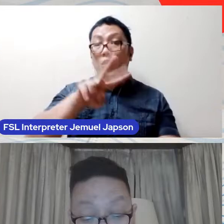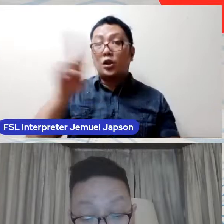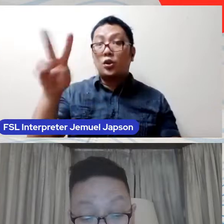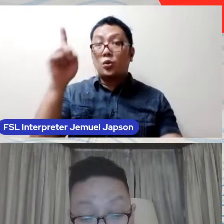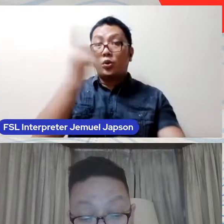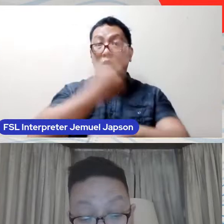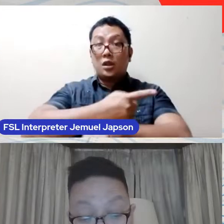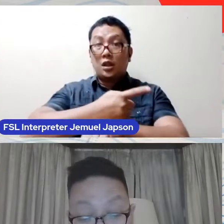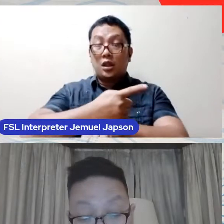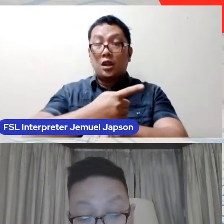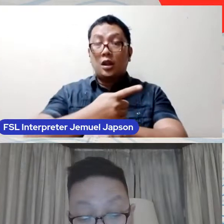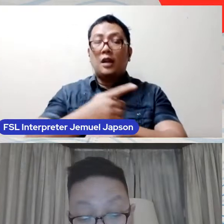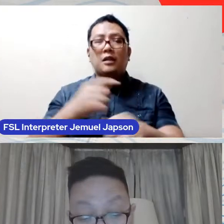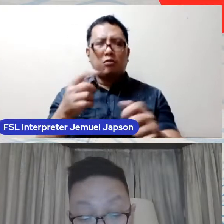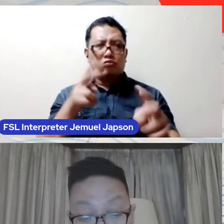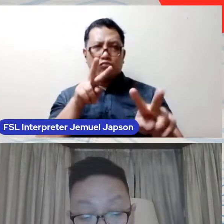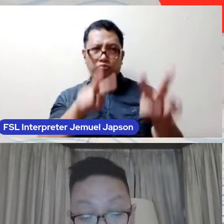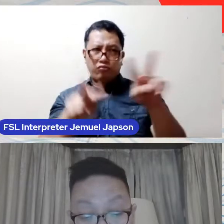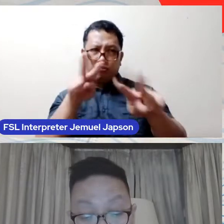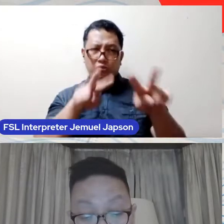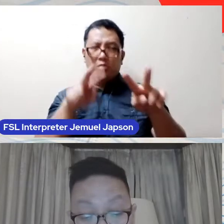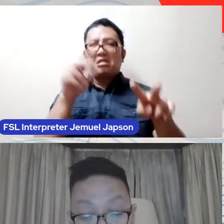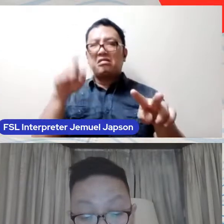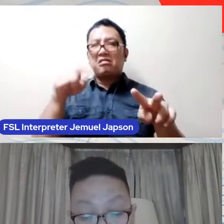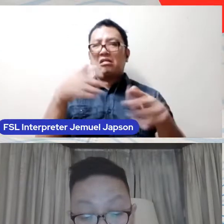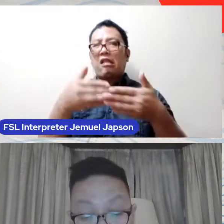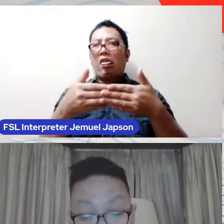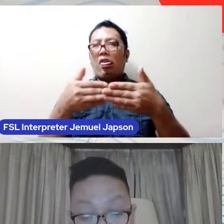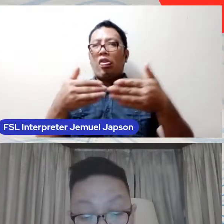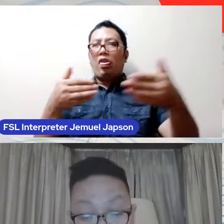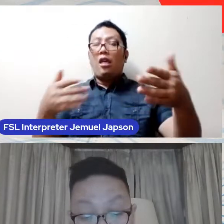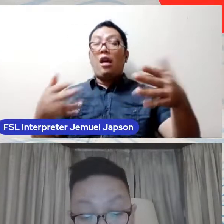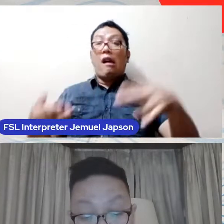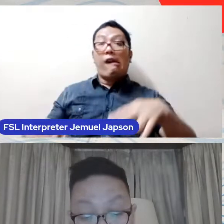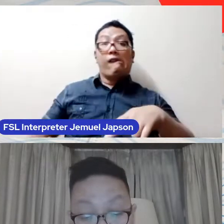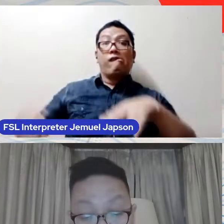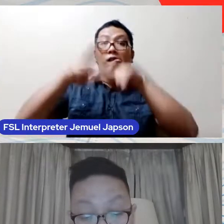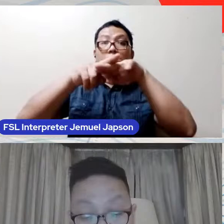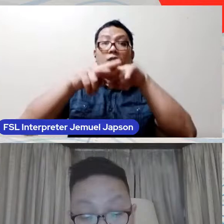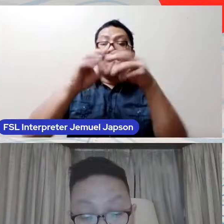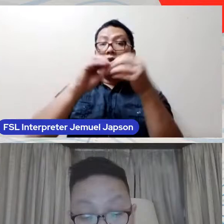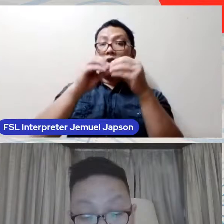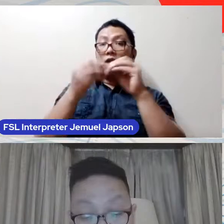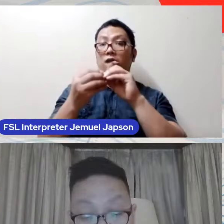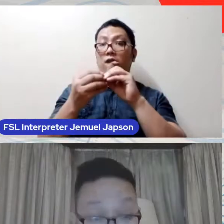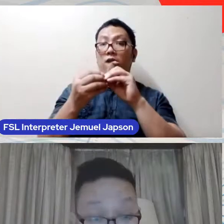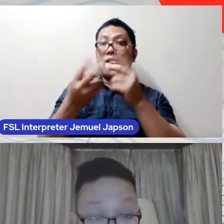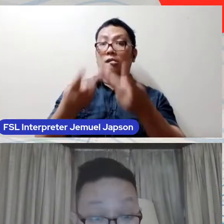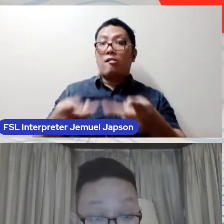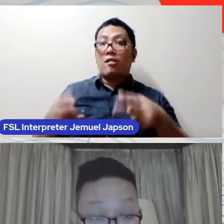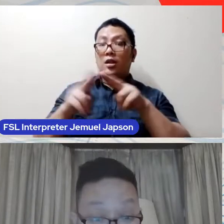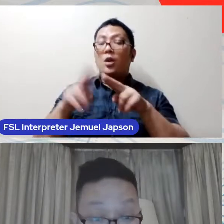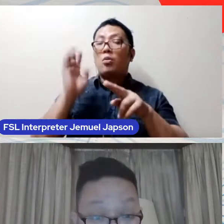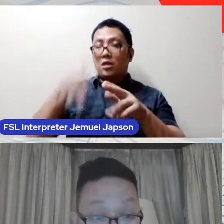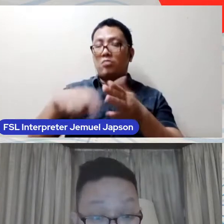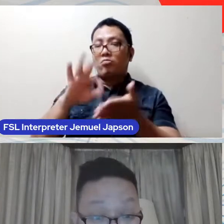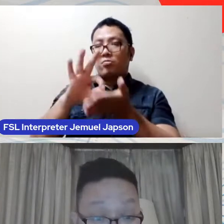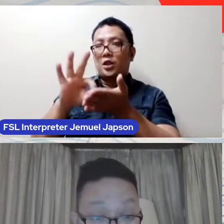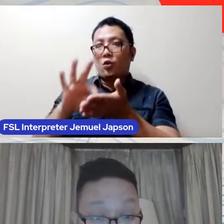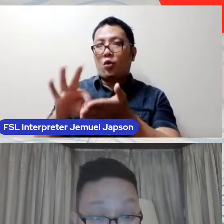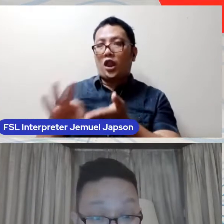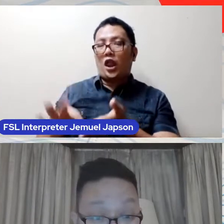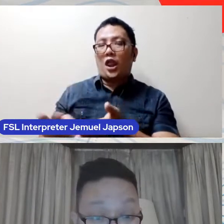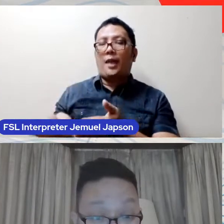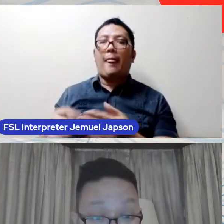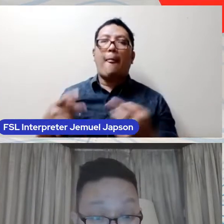ngayon talagang project na medyo tatagal siya dahil nag-increase po yung number of positions that will be audited. So